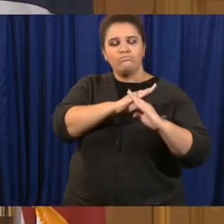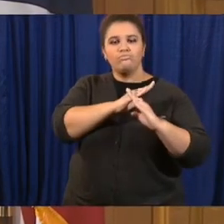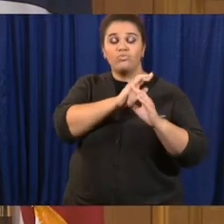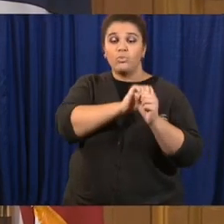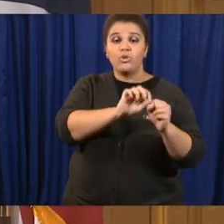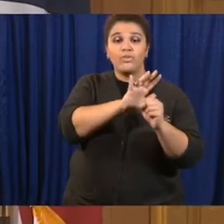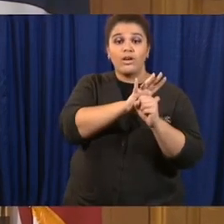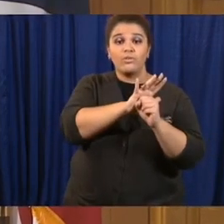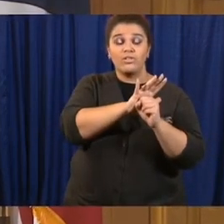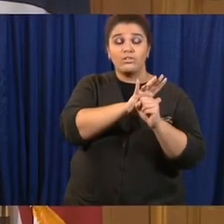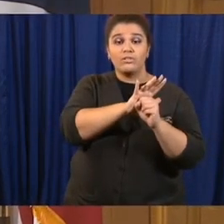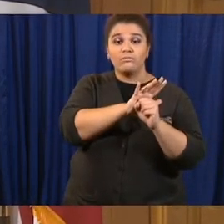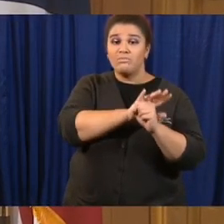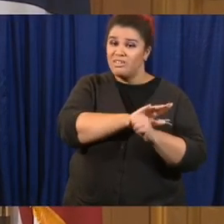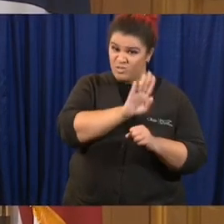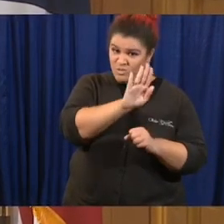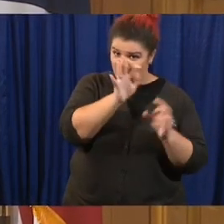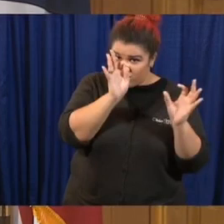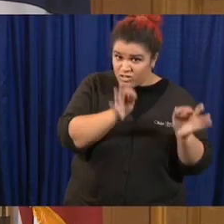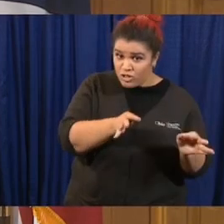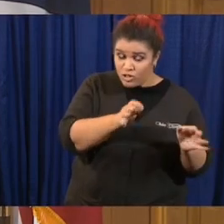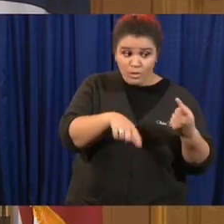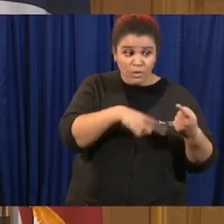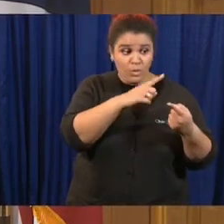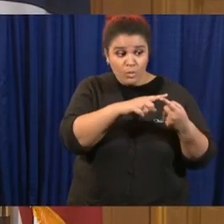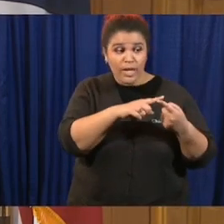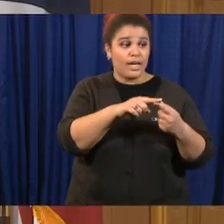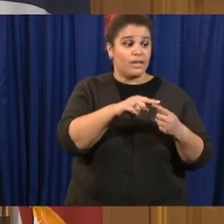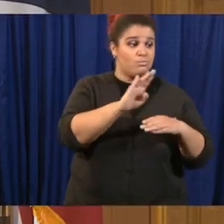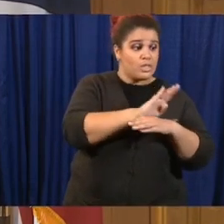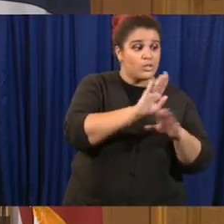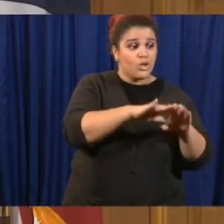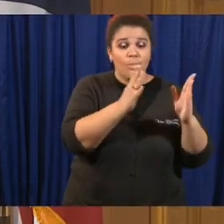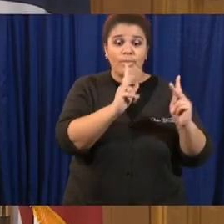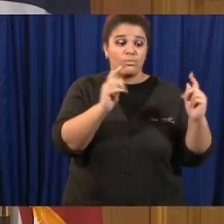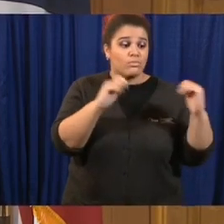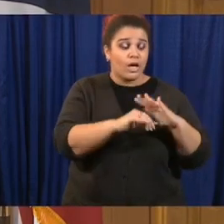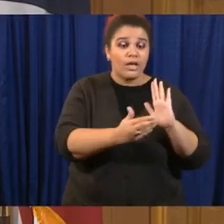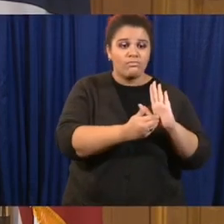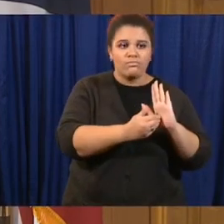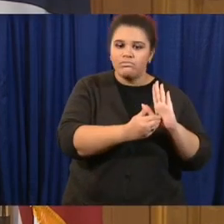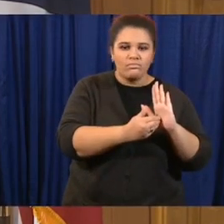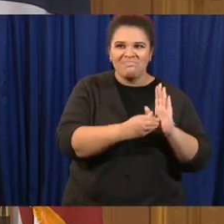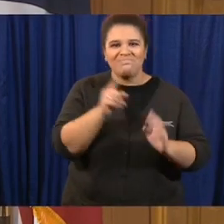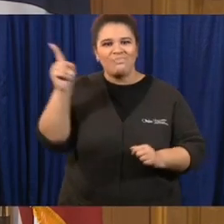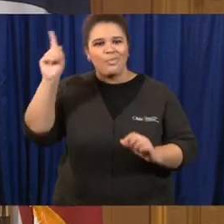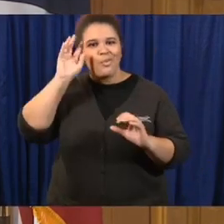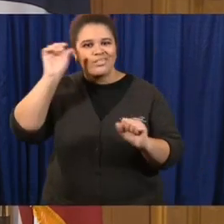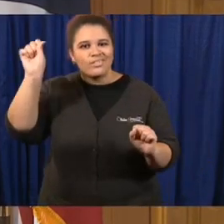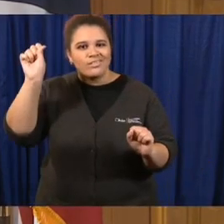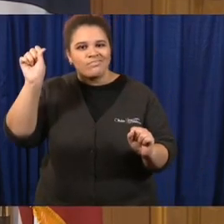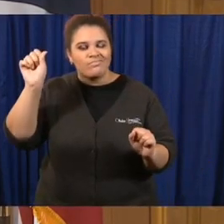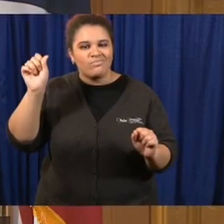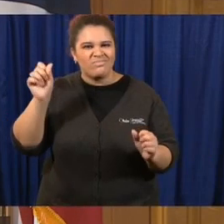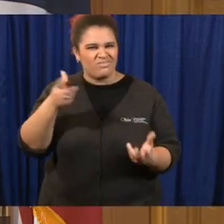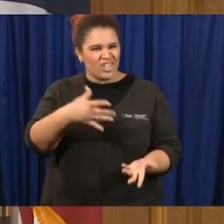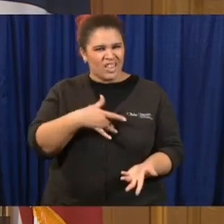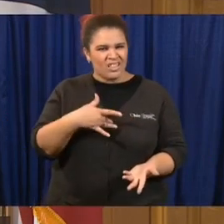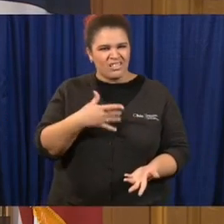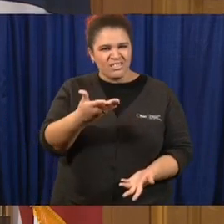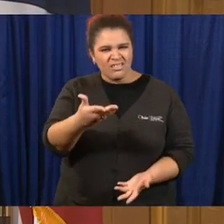today saying that the decision to reopen the government is up to him. I mean, do you agree with that you came up